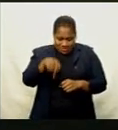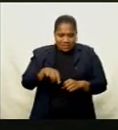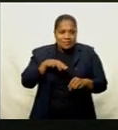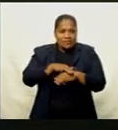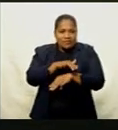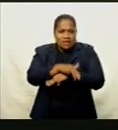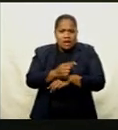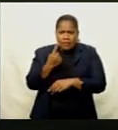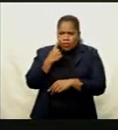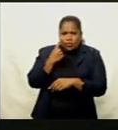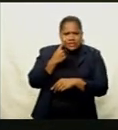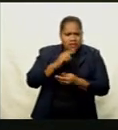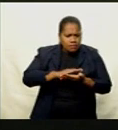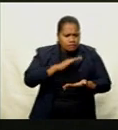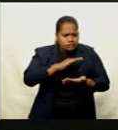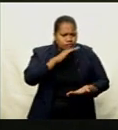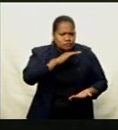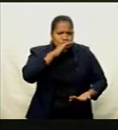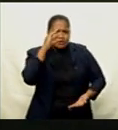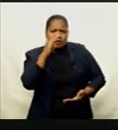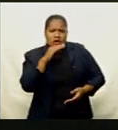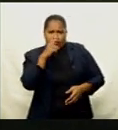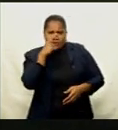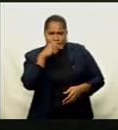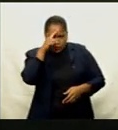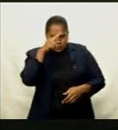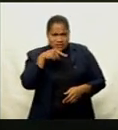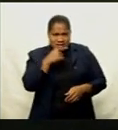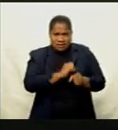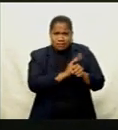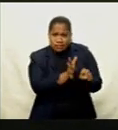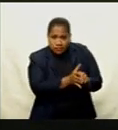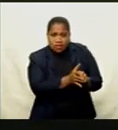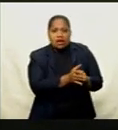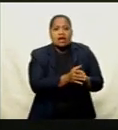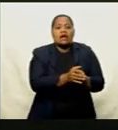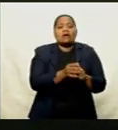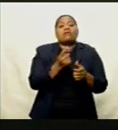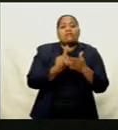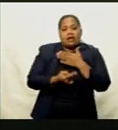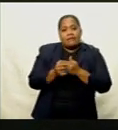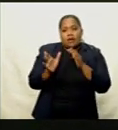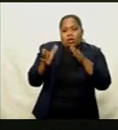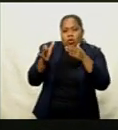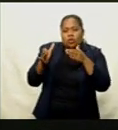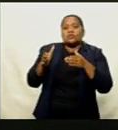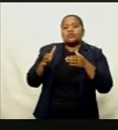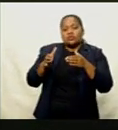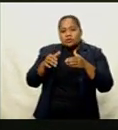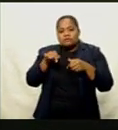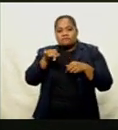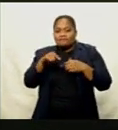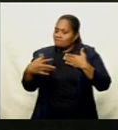seeing the increasing number of cases on an almost daily basis, the authorities have deemed it fit